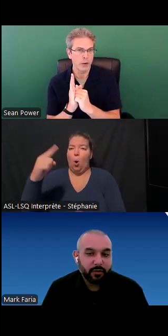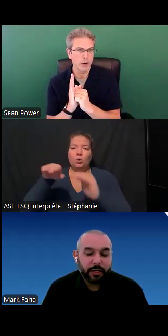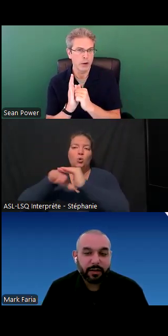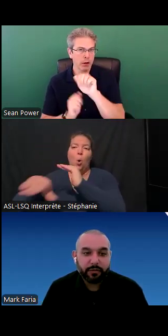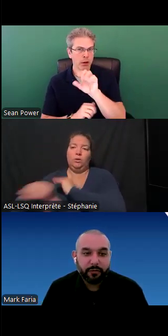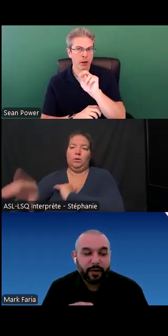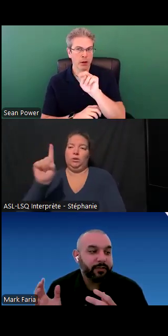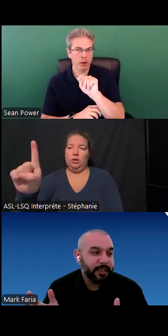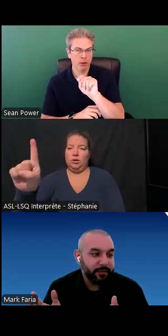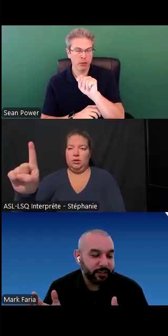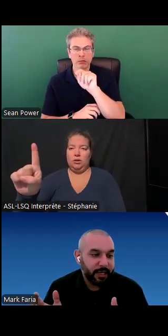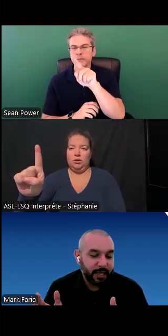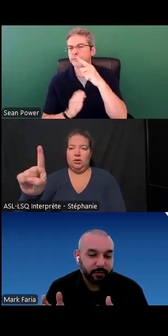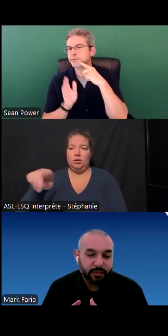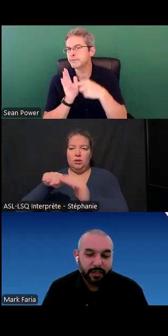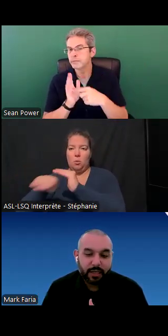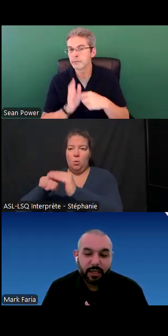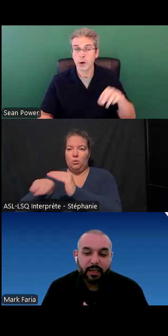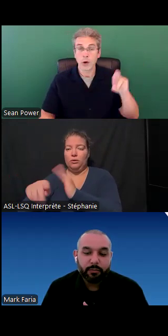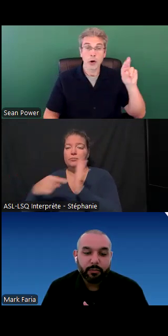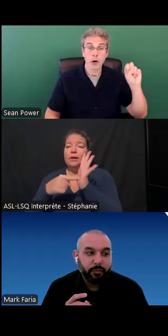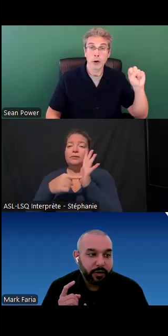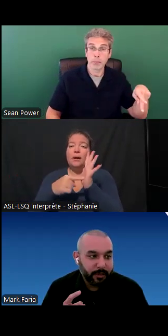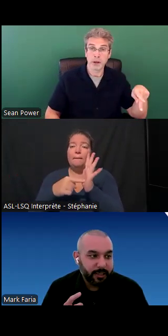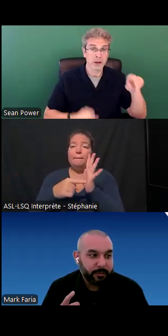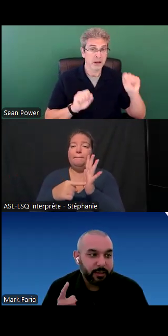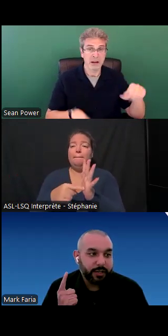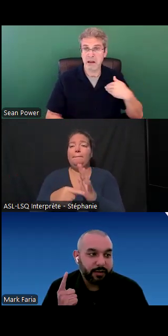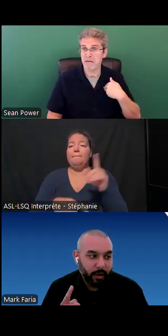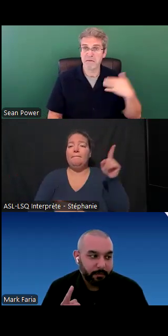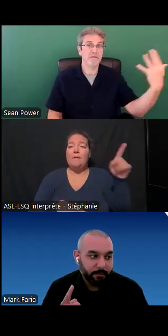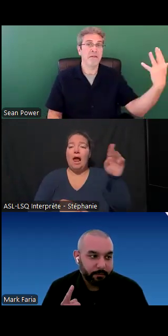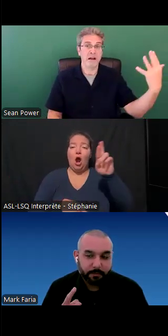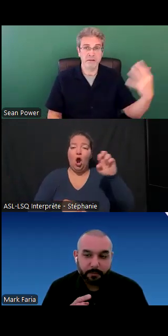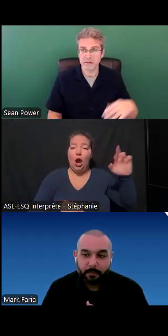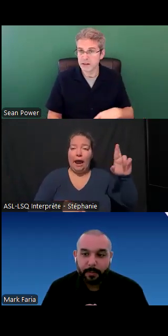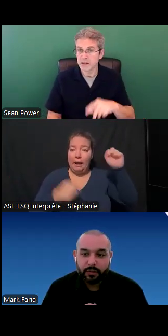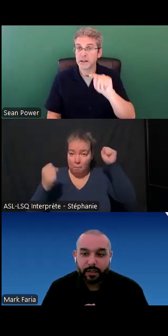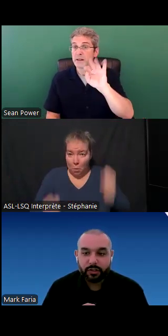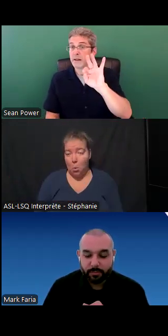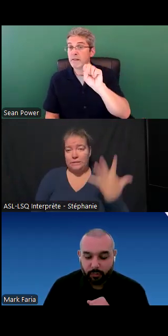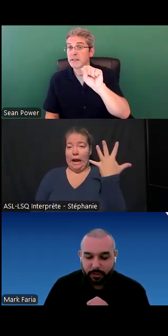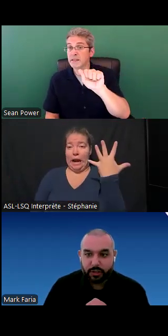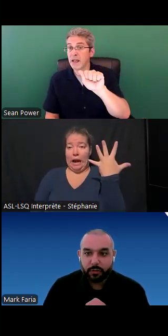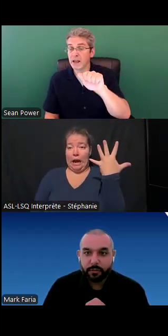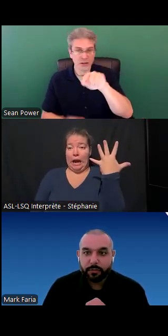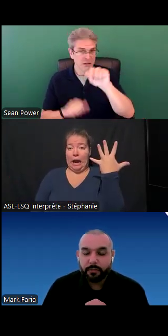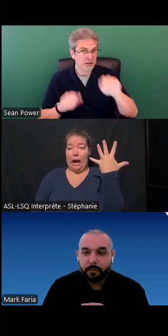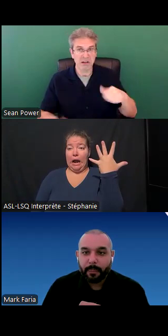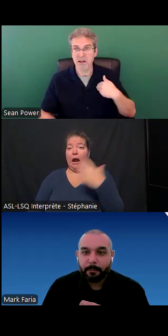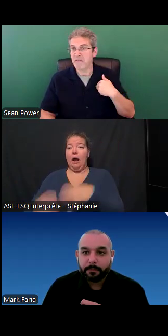RSPs, you can have five TFSA accounts, but with an RDSP, you can only have one. So that's just important to